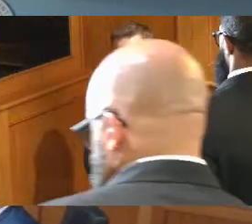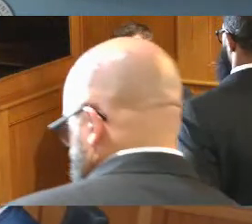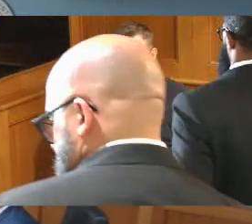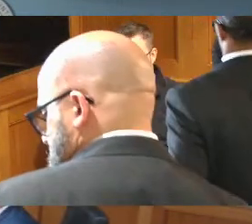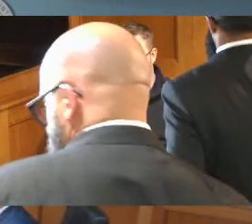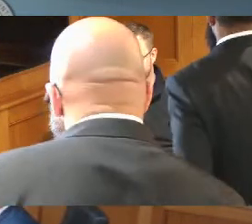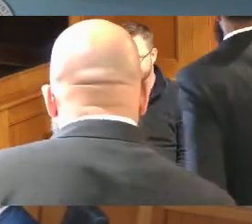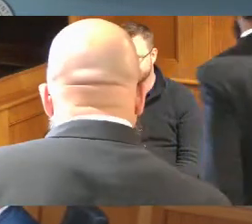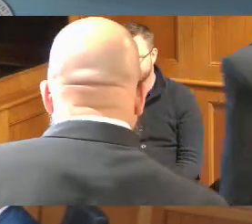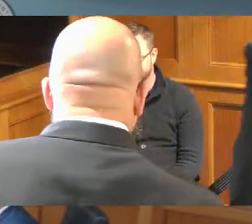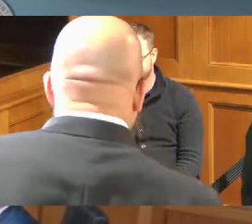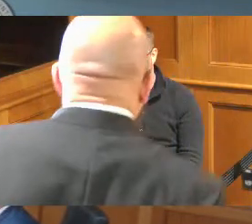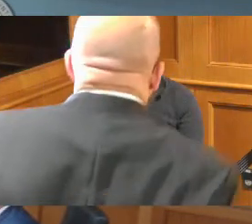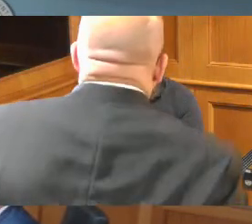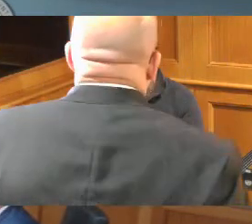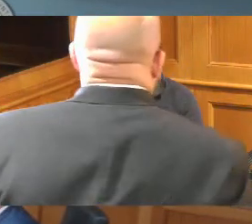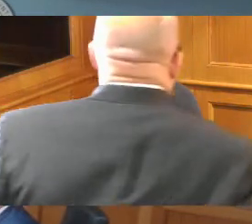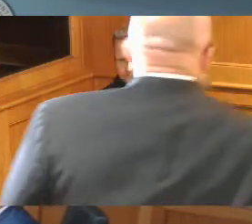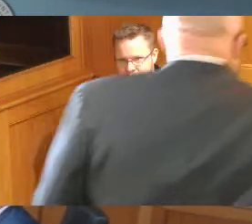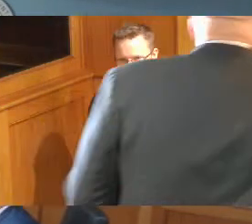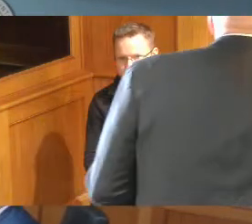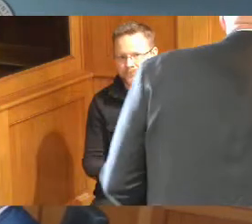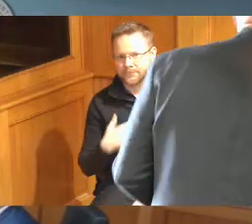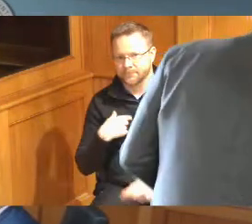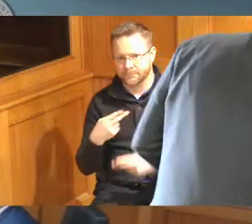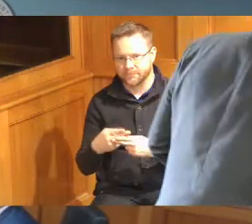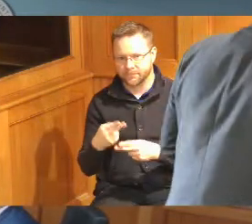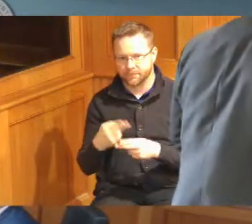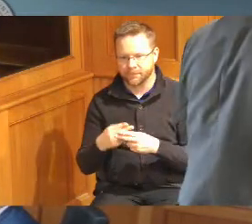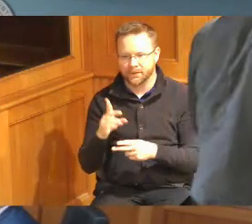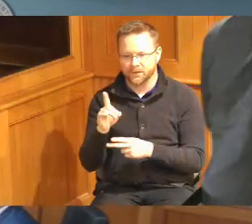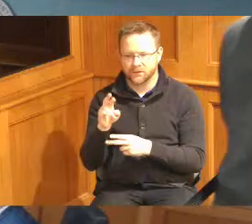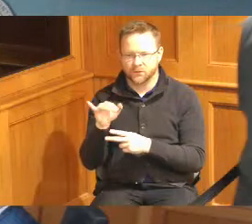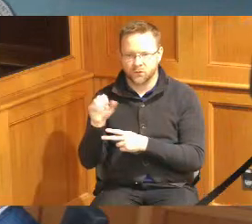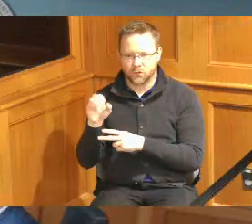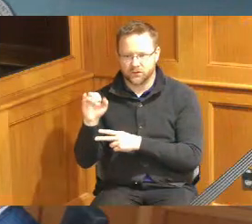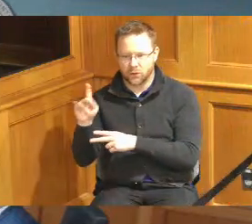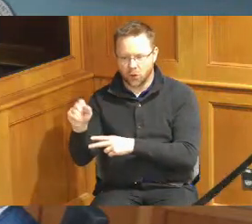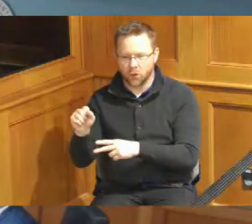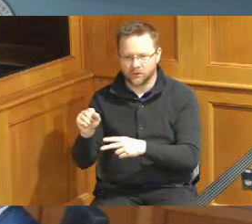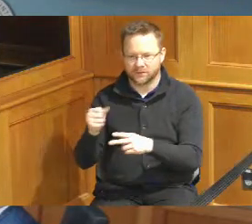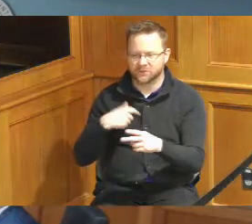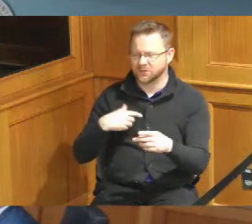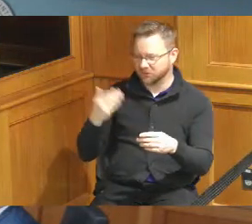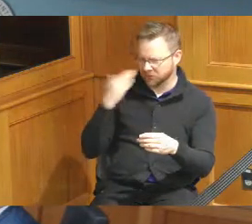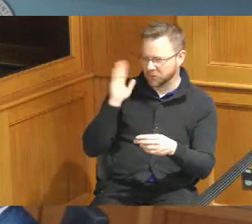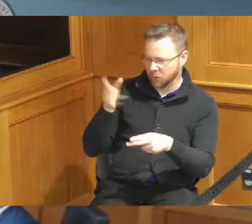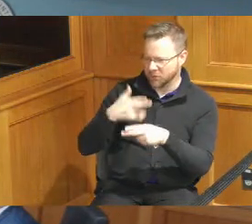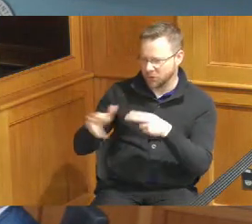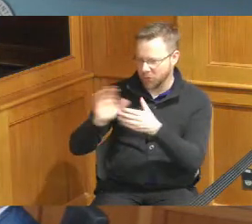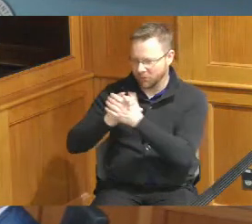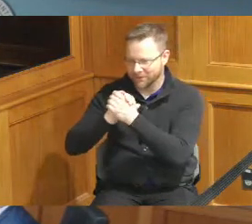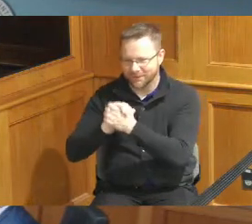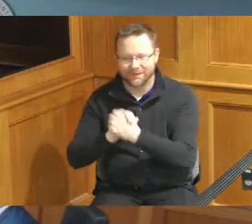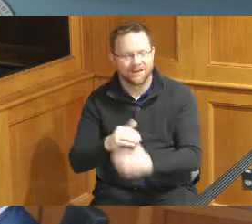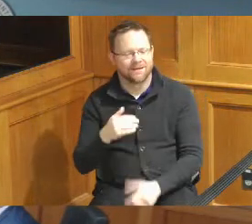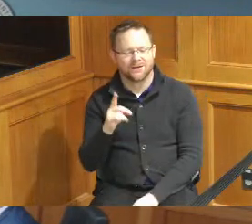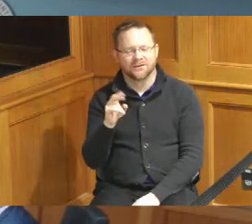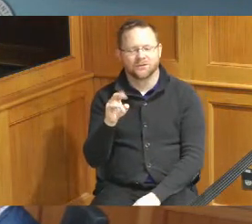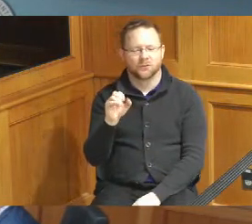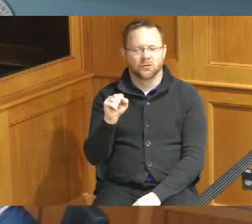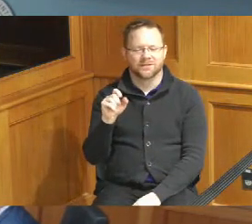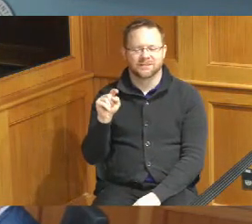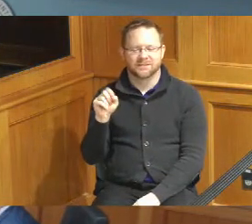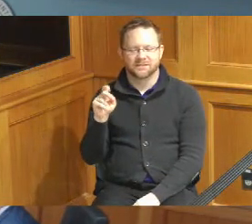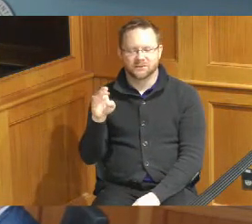am a member. She knew it was going to be short. Congratulations. Thank you. I am Doris Stokes, a